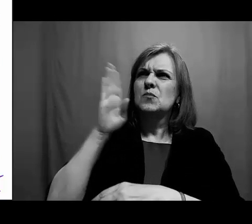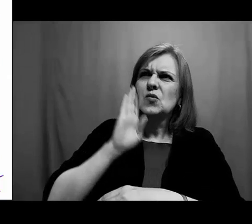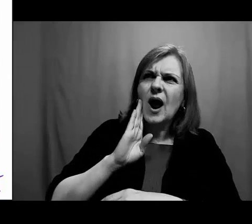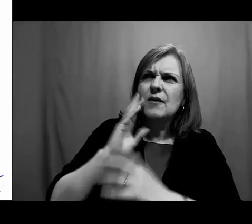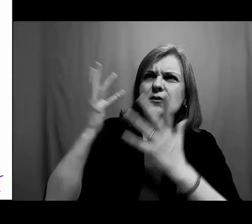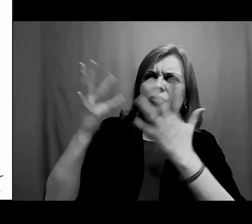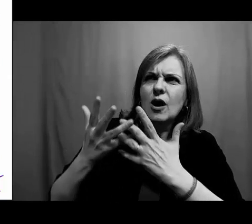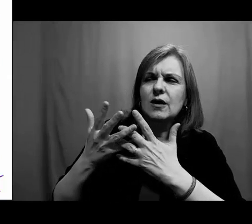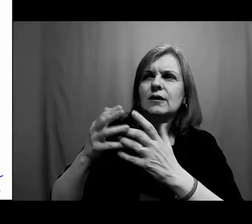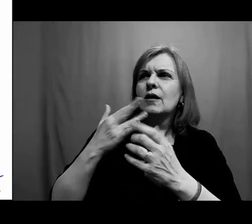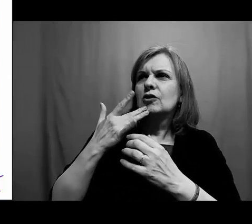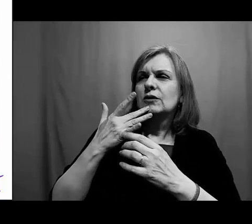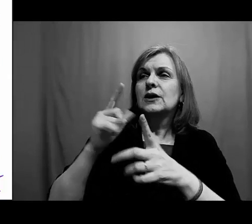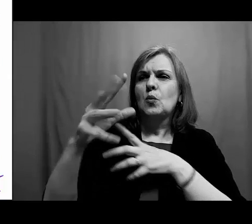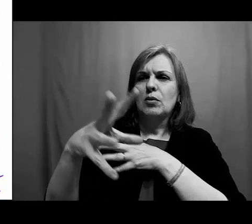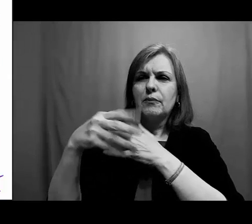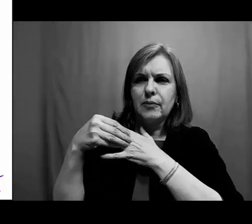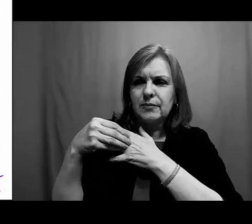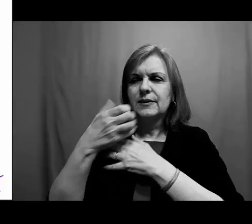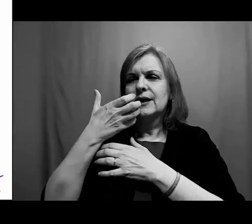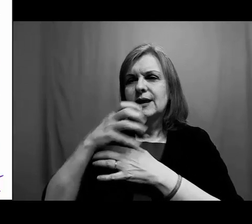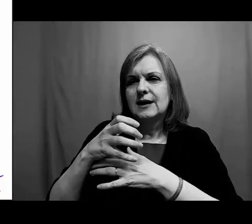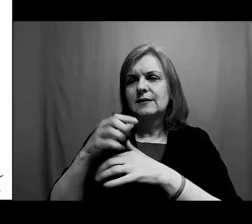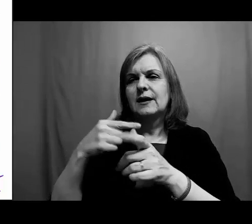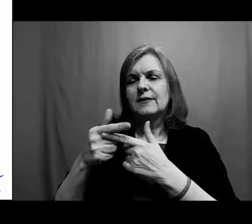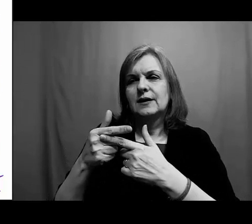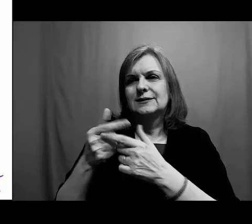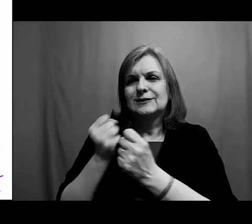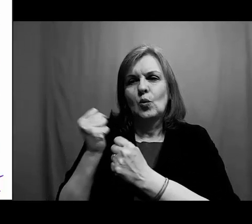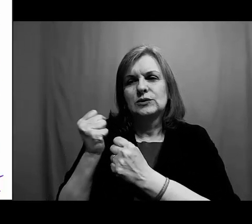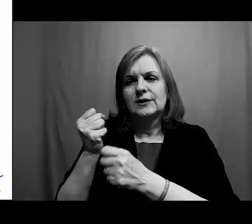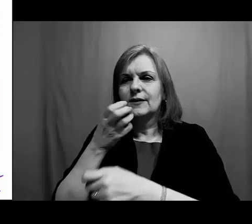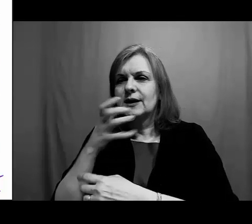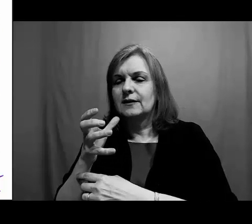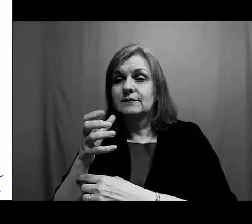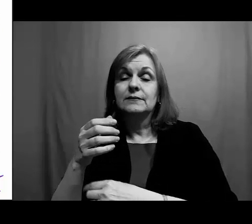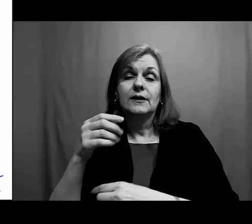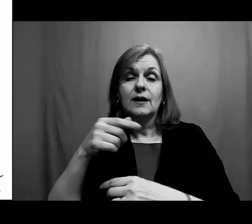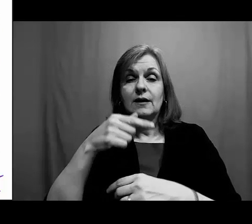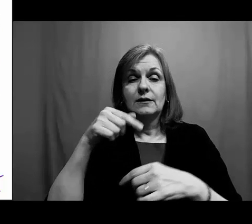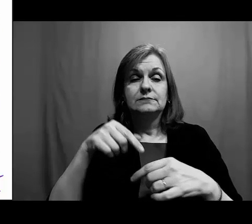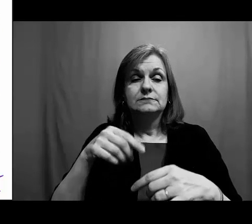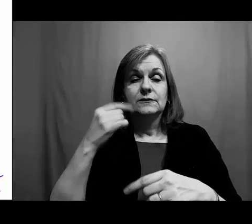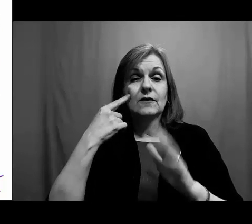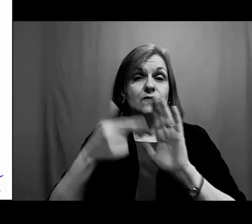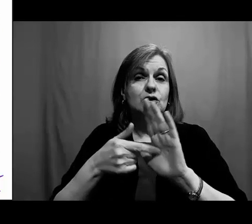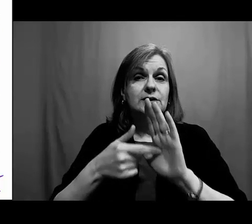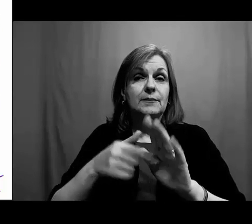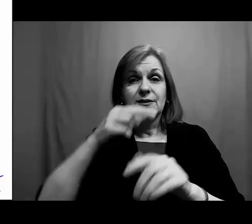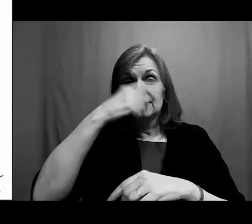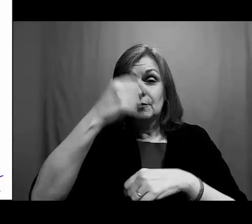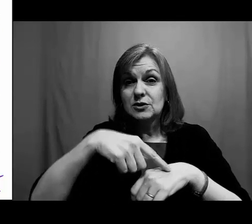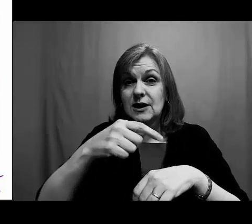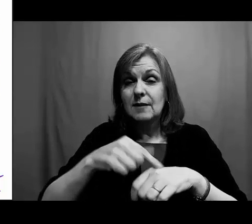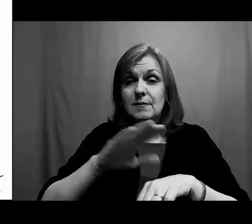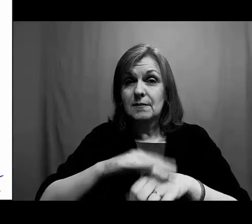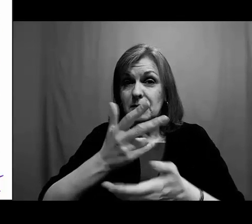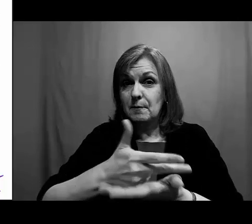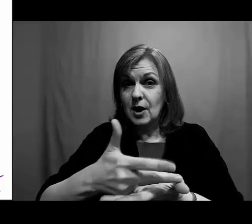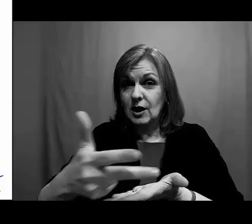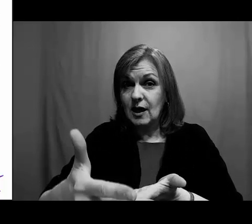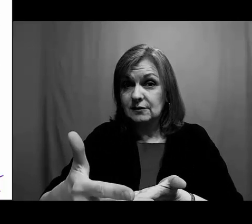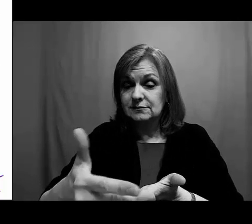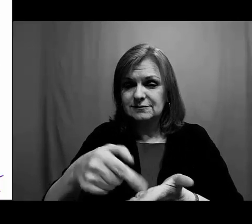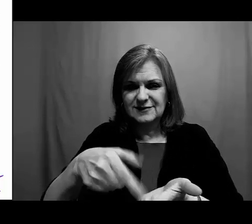mountain, you're going to absorb all kinds of heat, right? And hold it. Think about the parking lot. Walk out in the parking lot in your bare feet in the summertime.